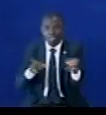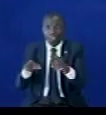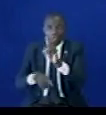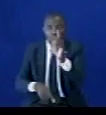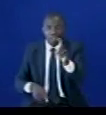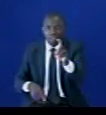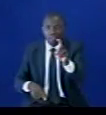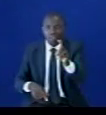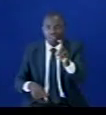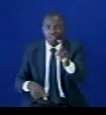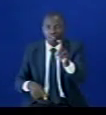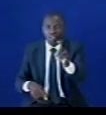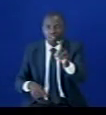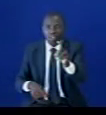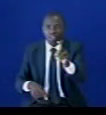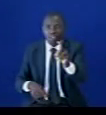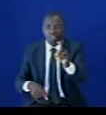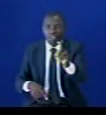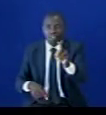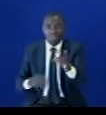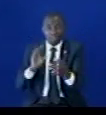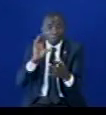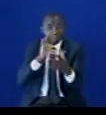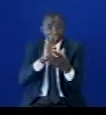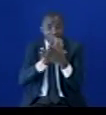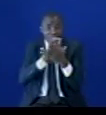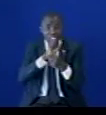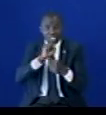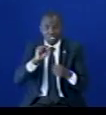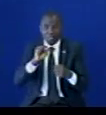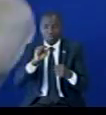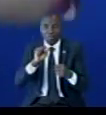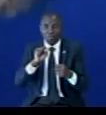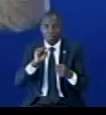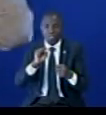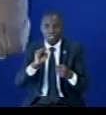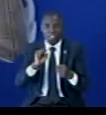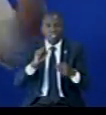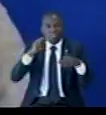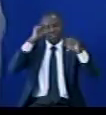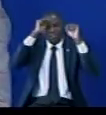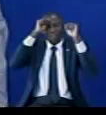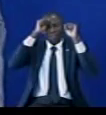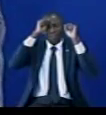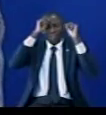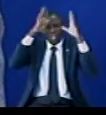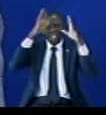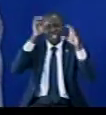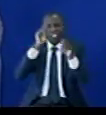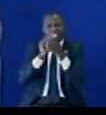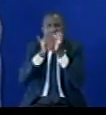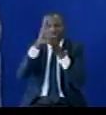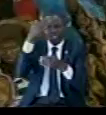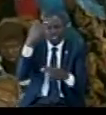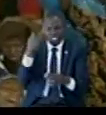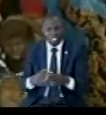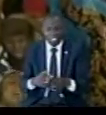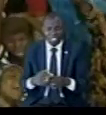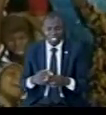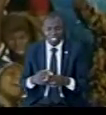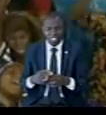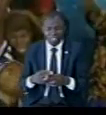Yes. Willing? Yes. Believing? Yes. Father, in Jesus'